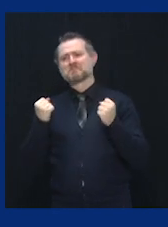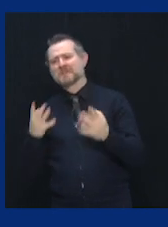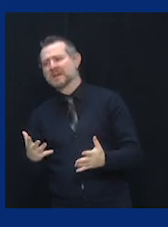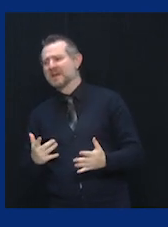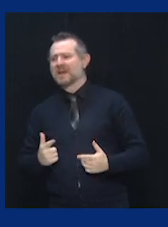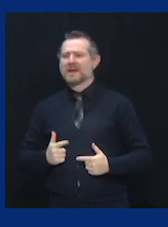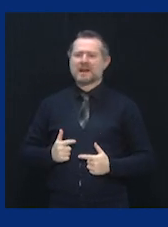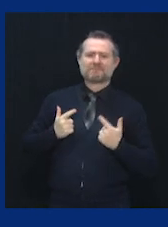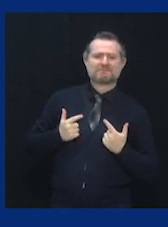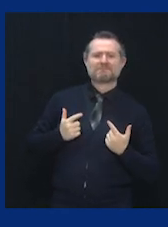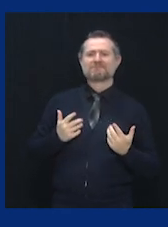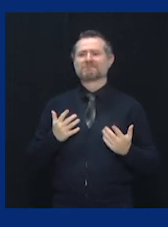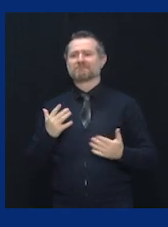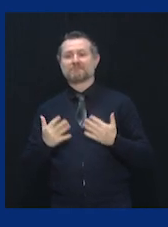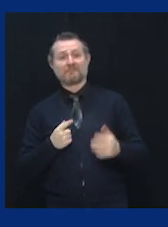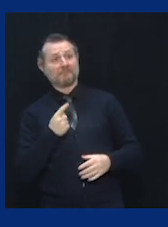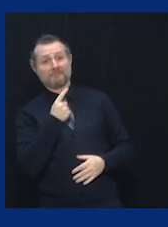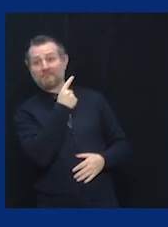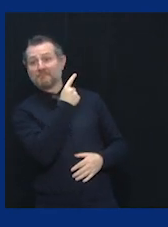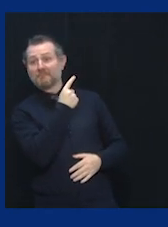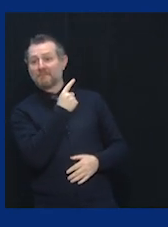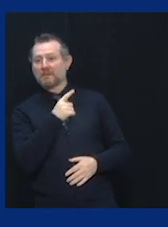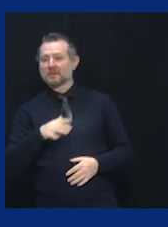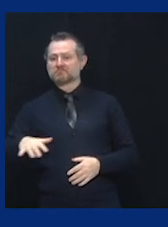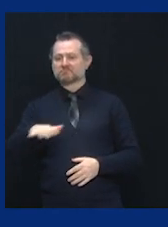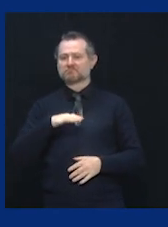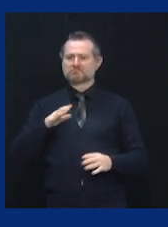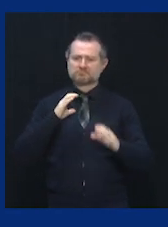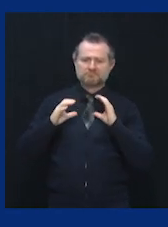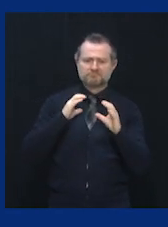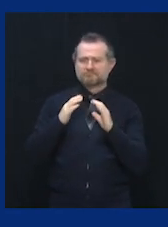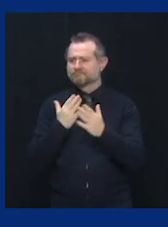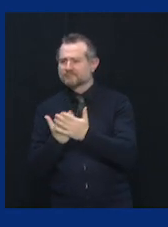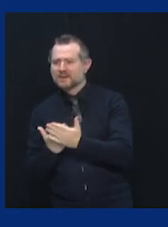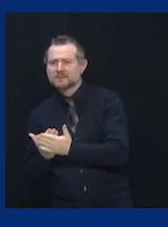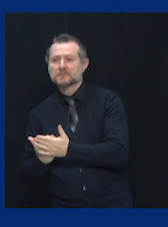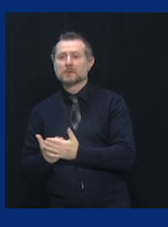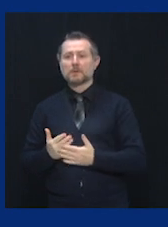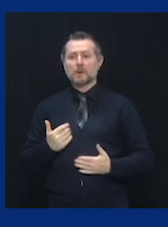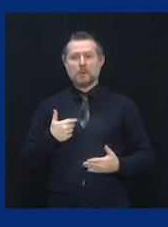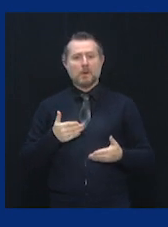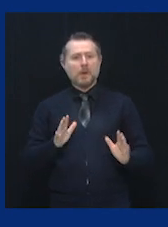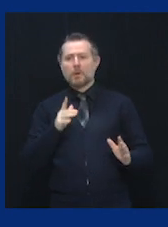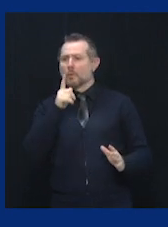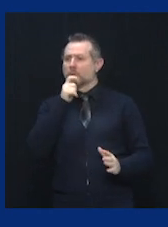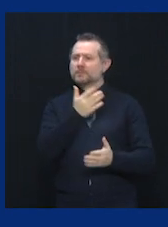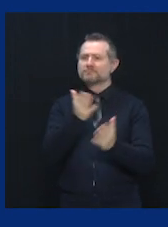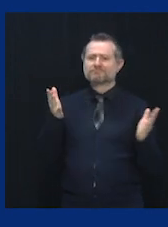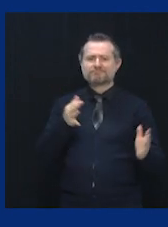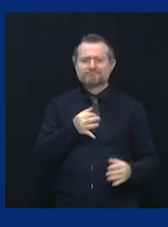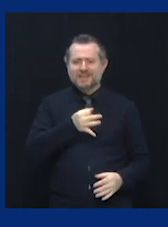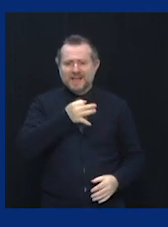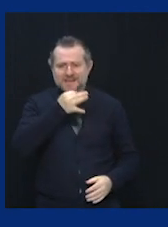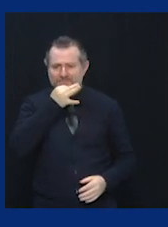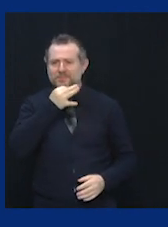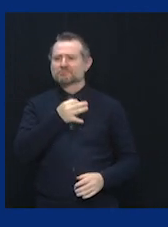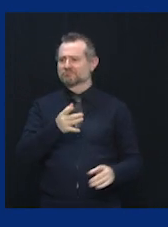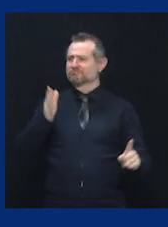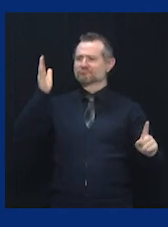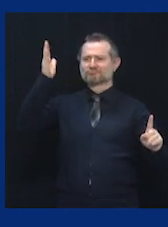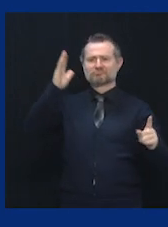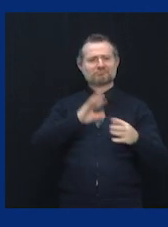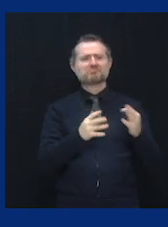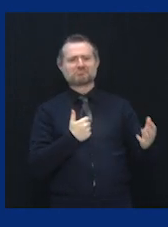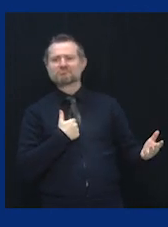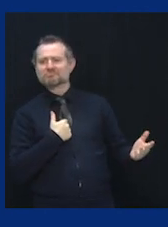communicate factually. Let the experts speak and give people information, because when people don't get accurate